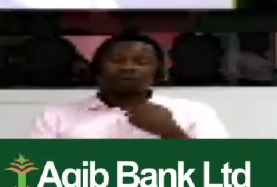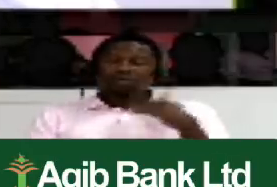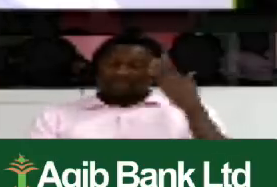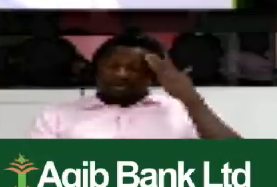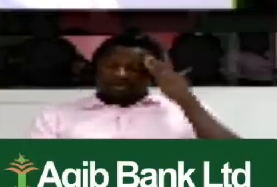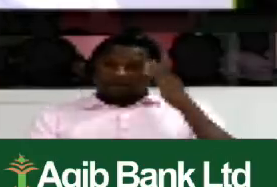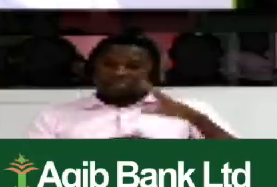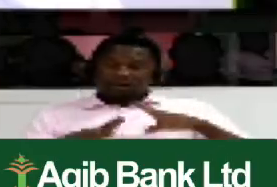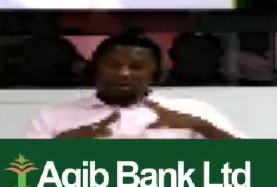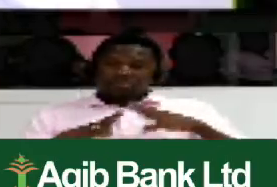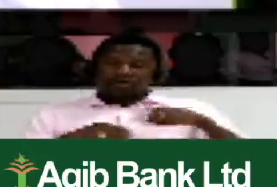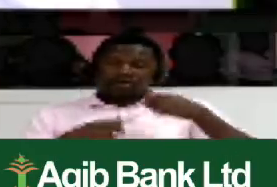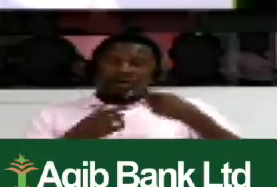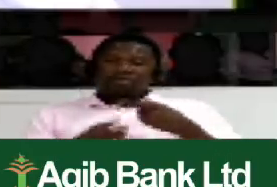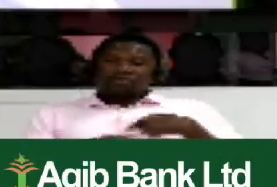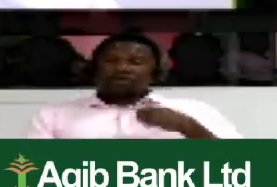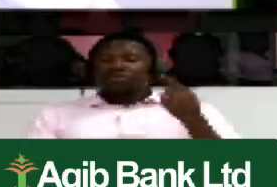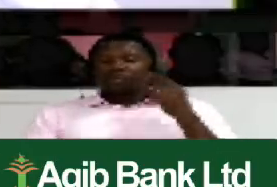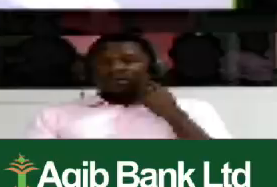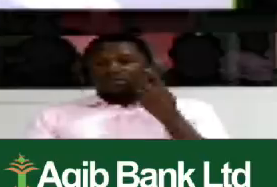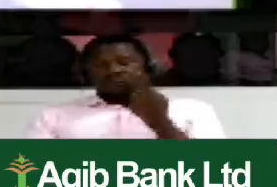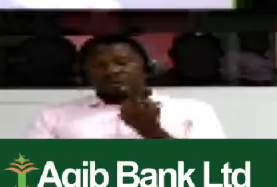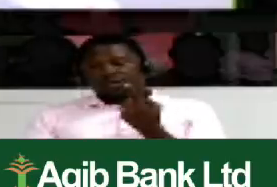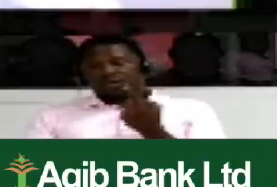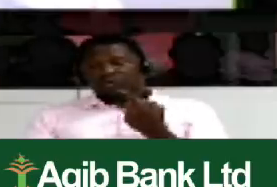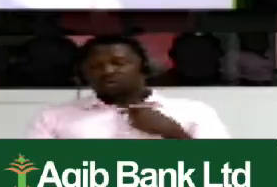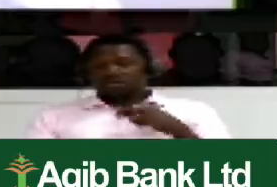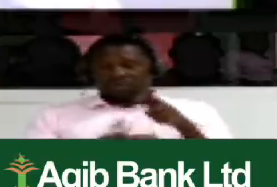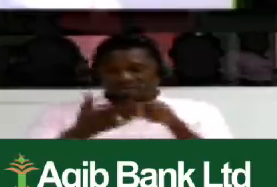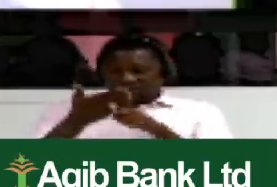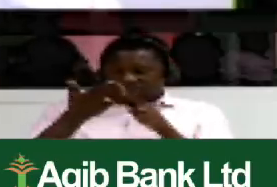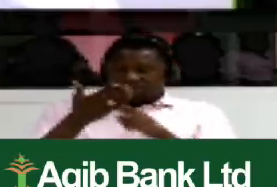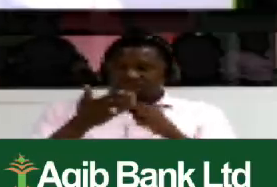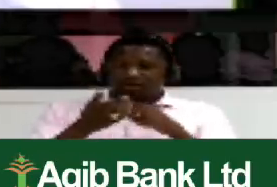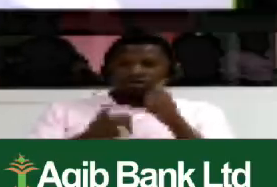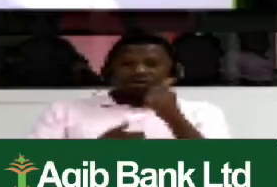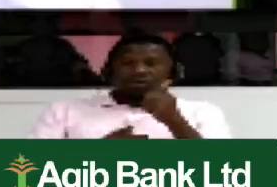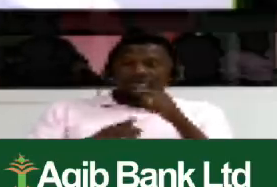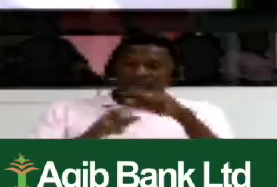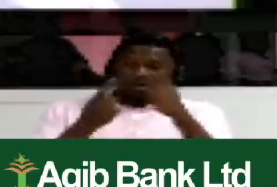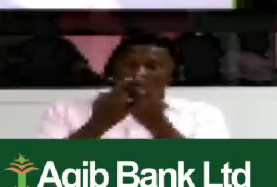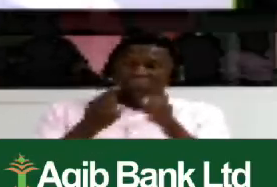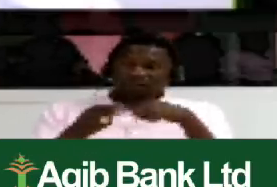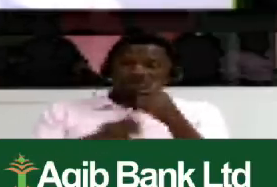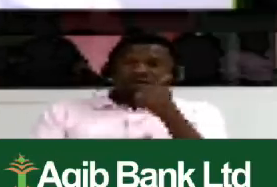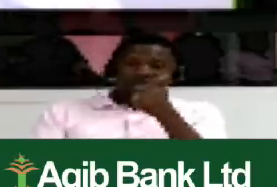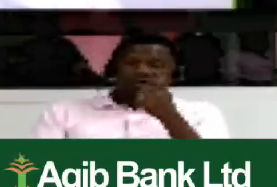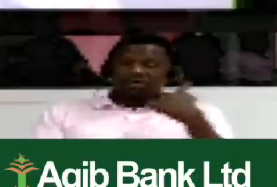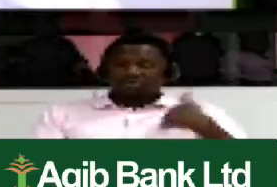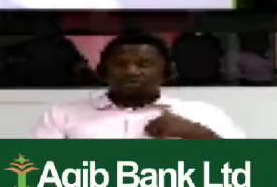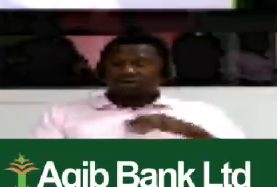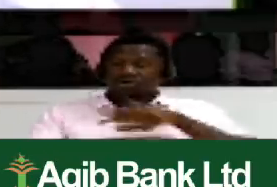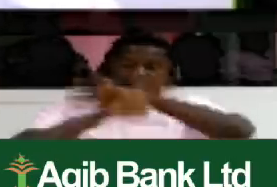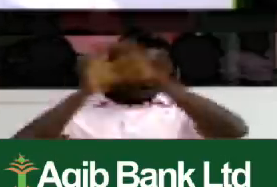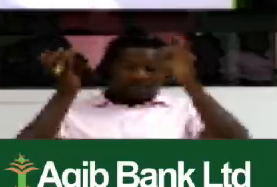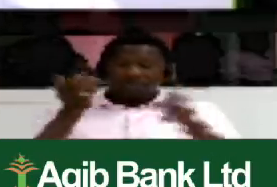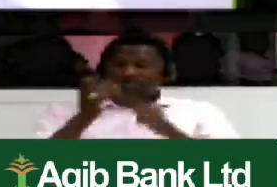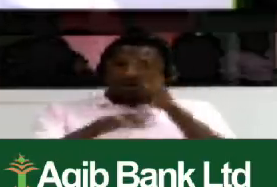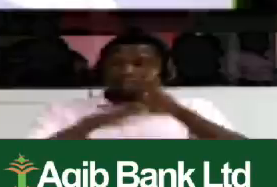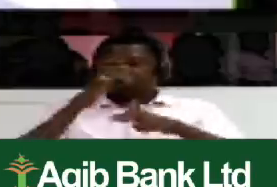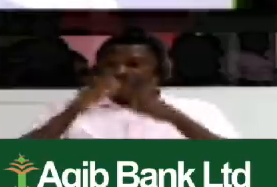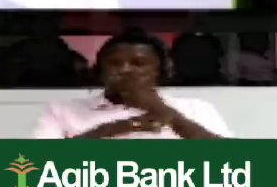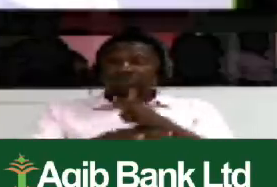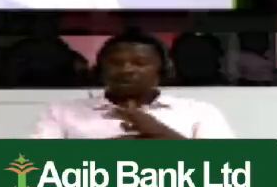have prepared for this from day one. I read a lot of good things about good people all over the world, equally as